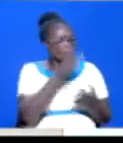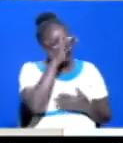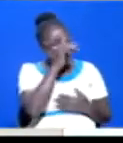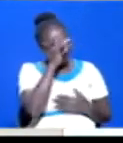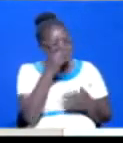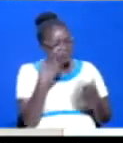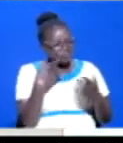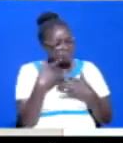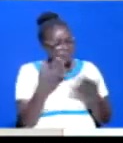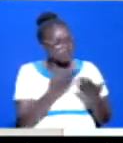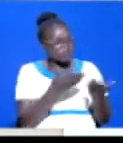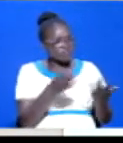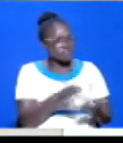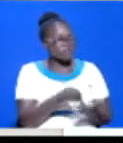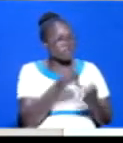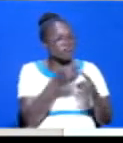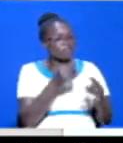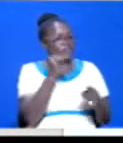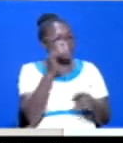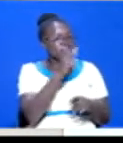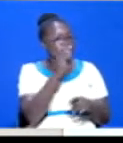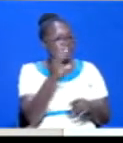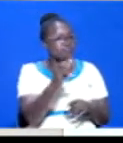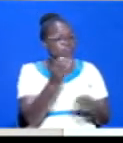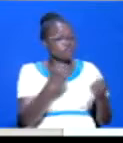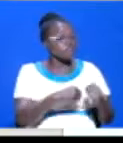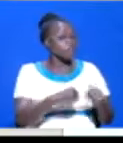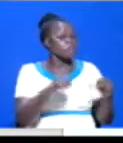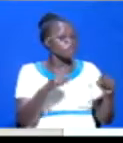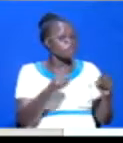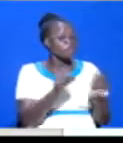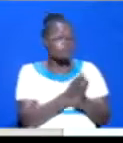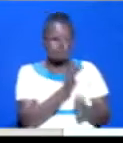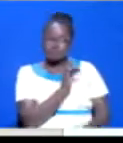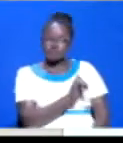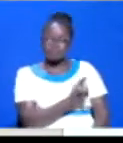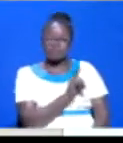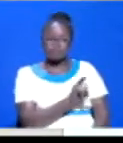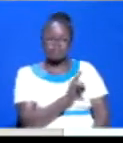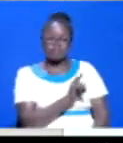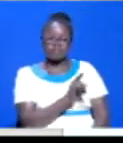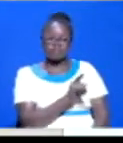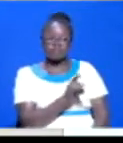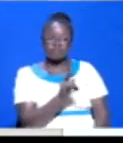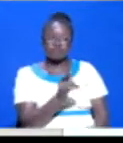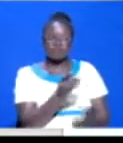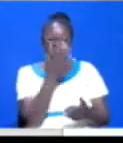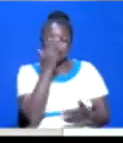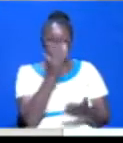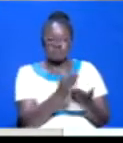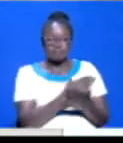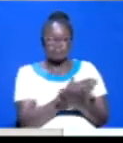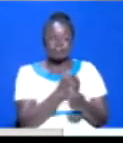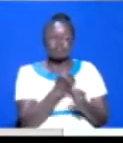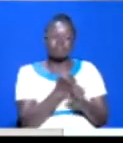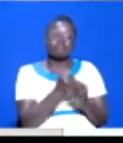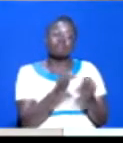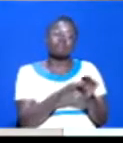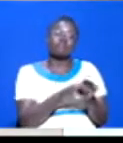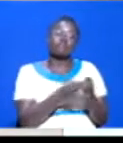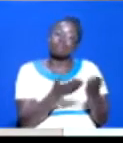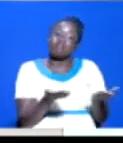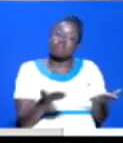concerns, especially coming from the IEBC chair? And are you, because some of them are your colleagues,